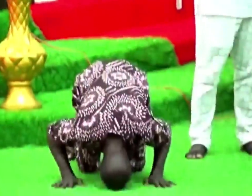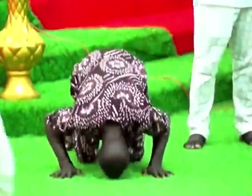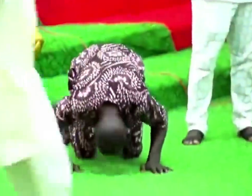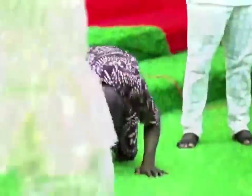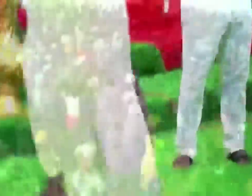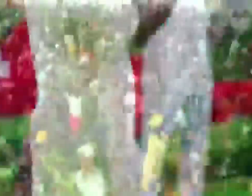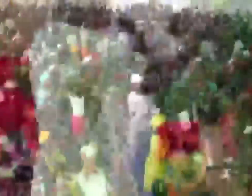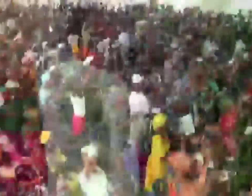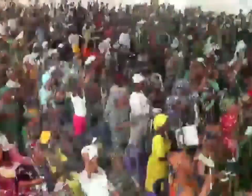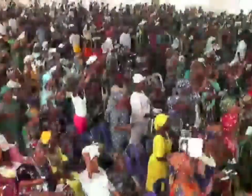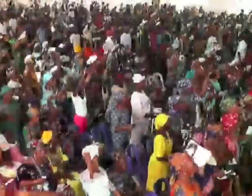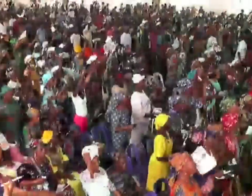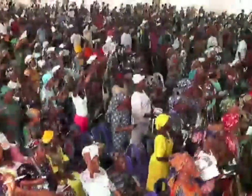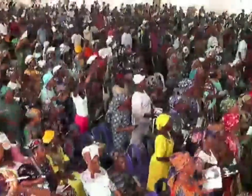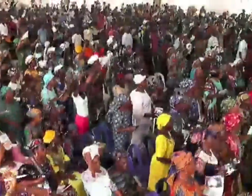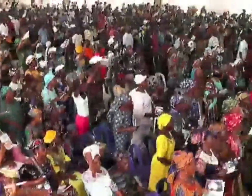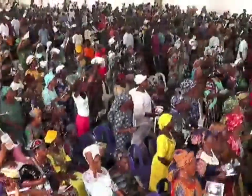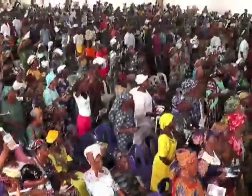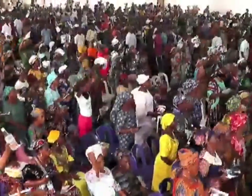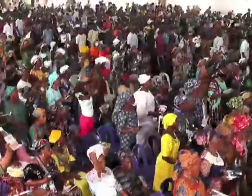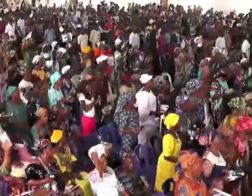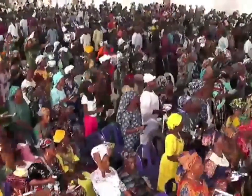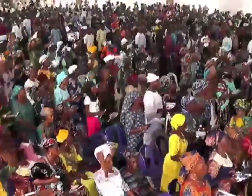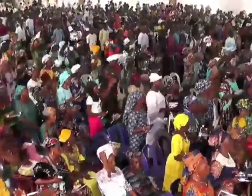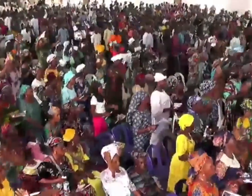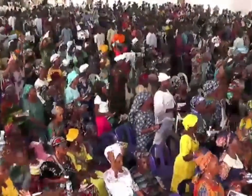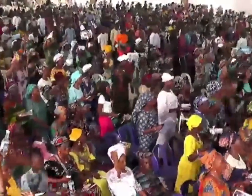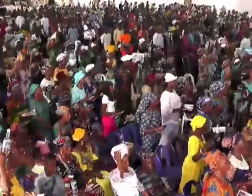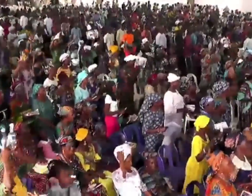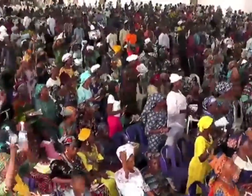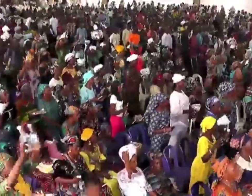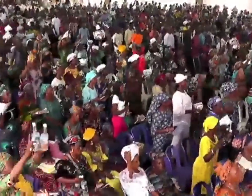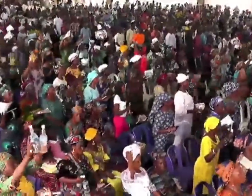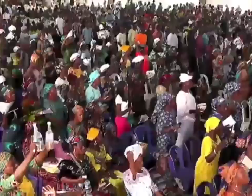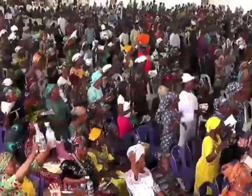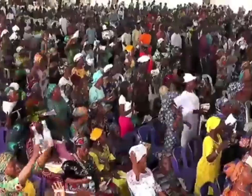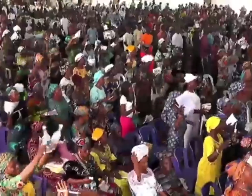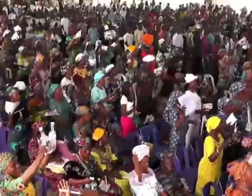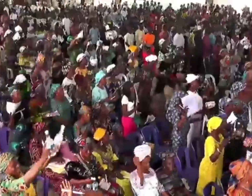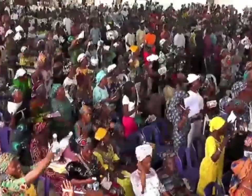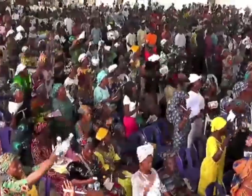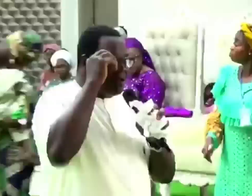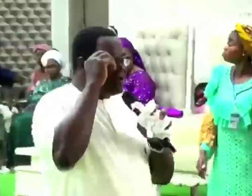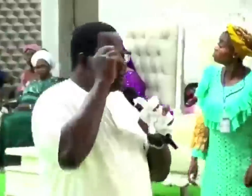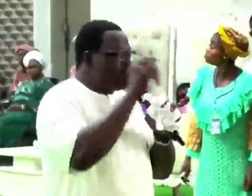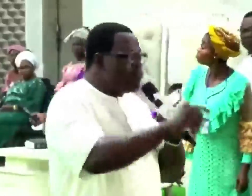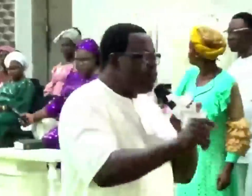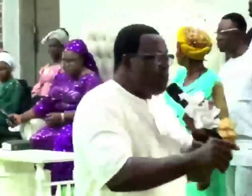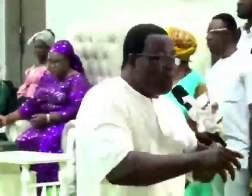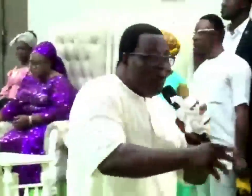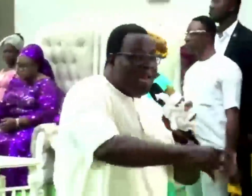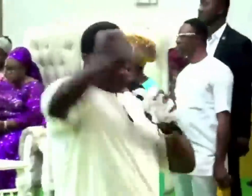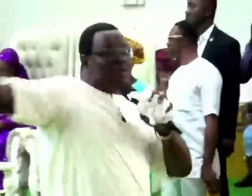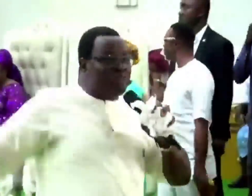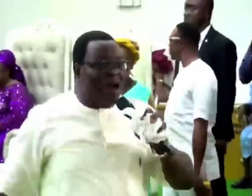hallelujah won ti de owo e tele his feet his hand has been woli ni won de owo e ko gba officer they bind his